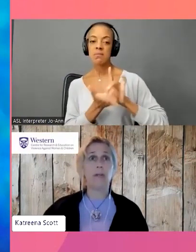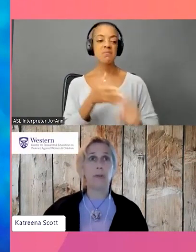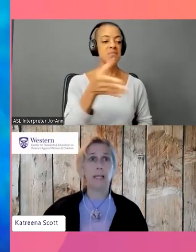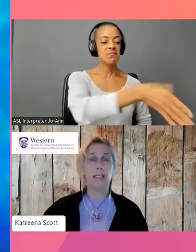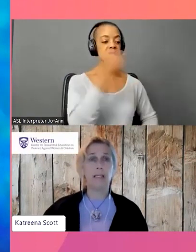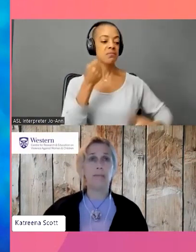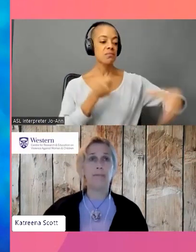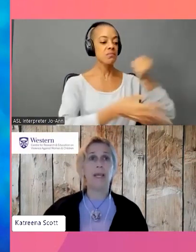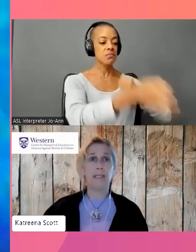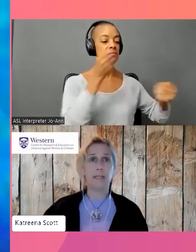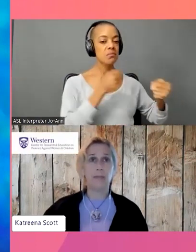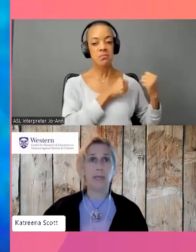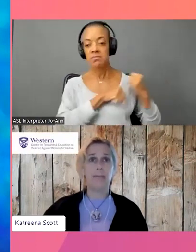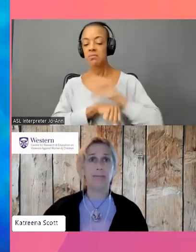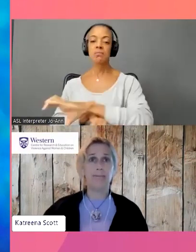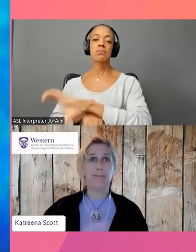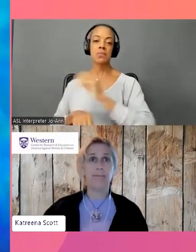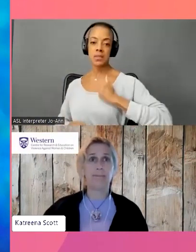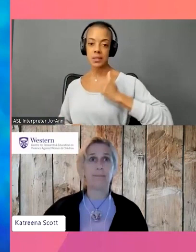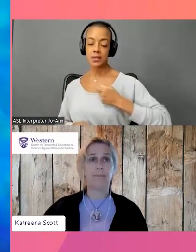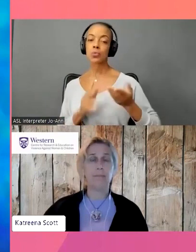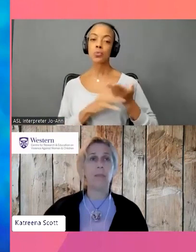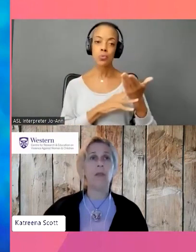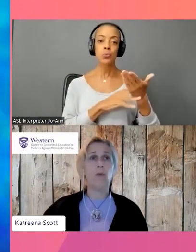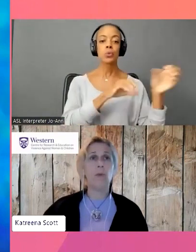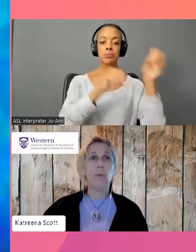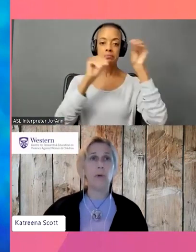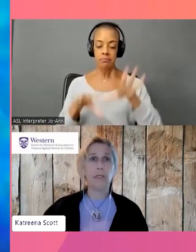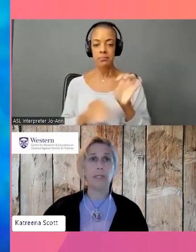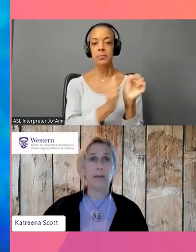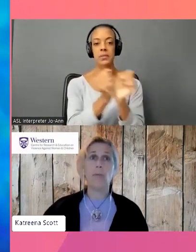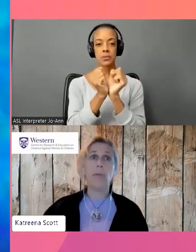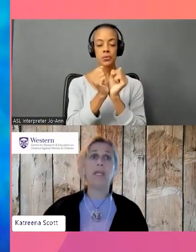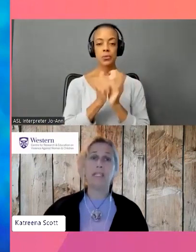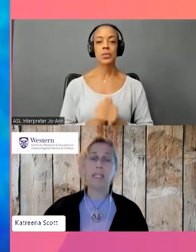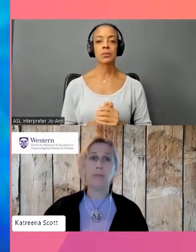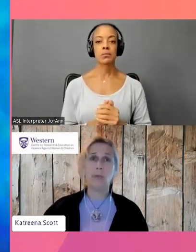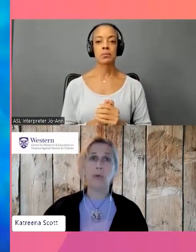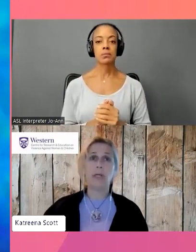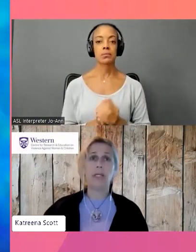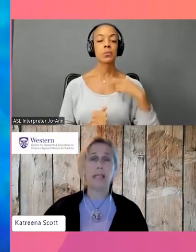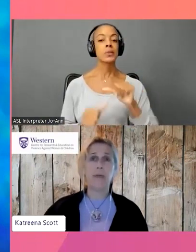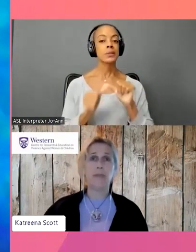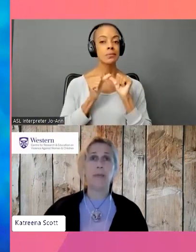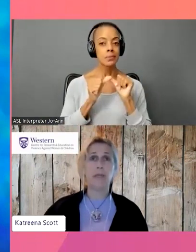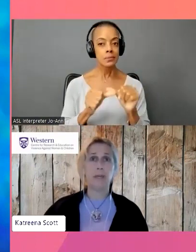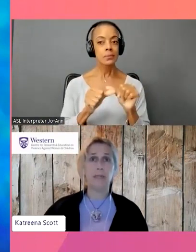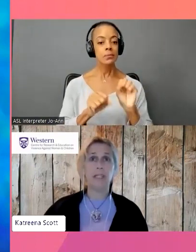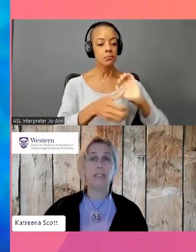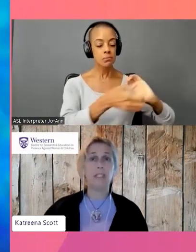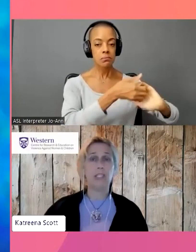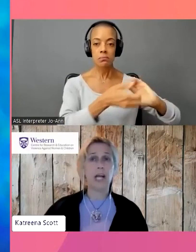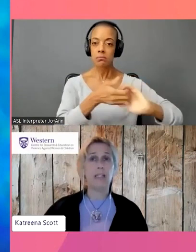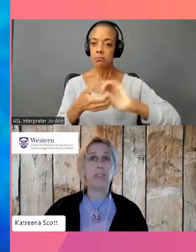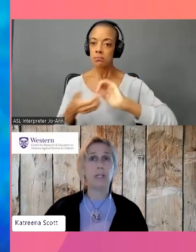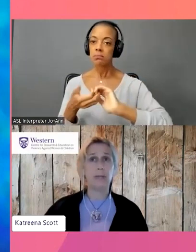settler colonialism and slavery. We will continue to work collaboratively with